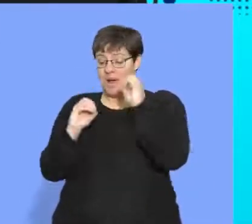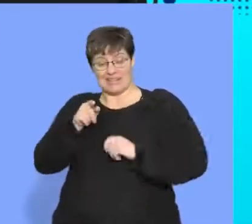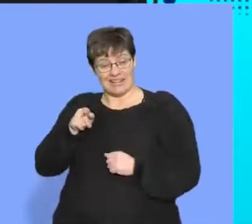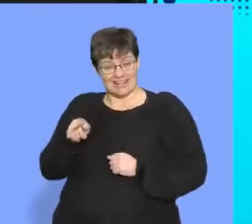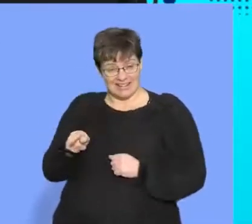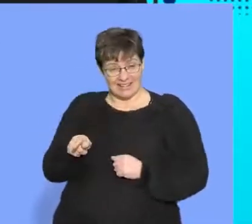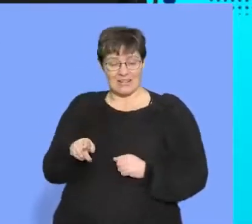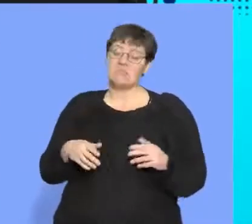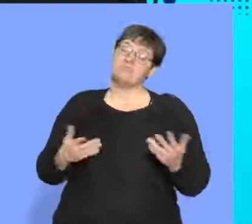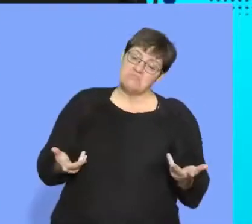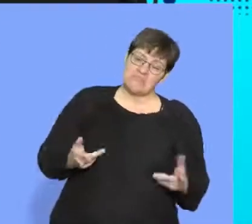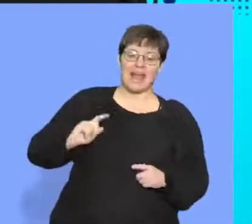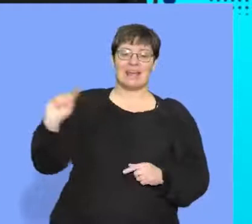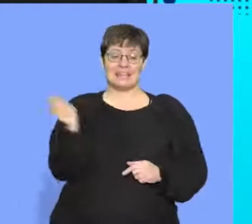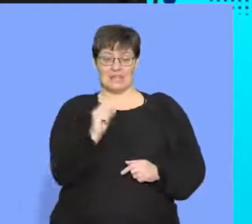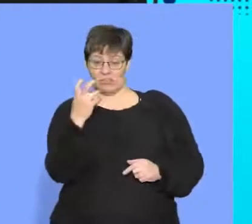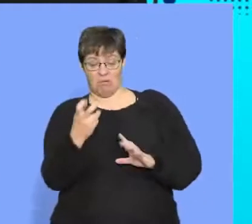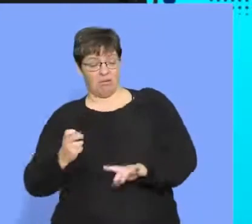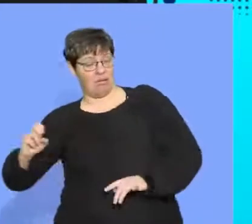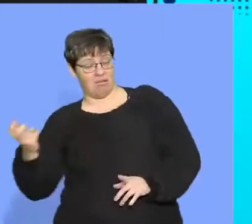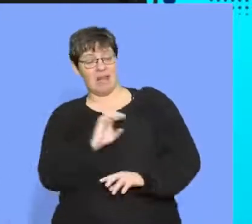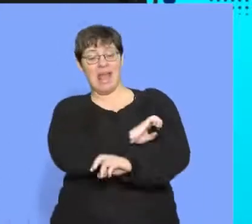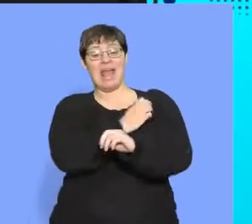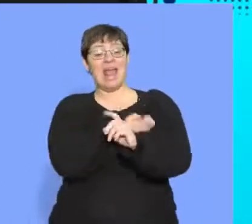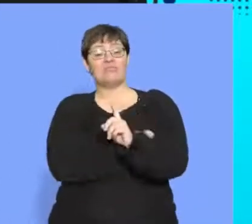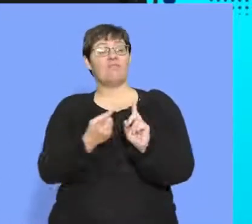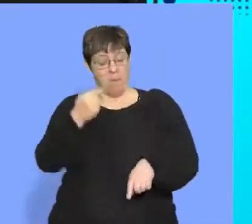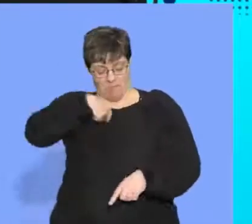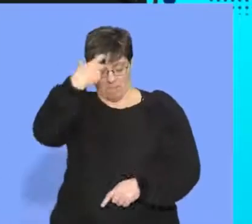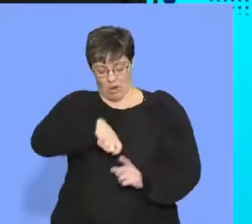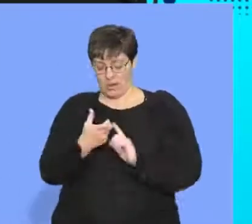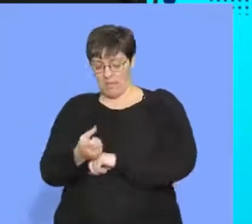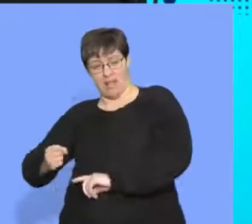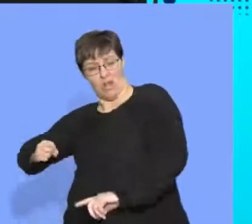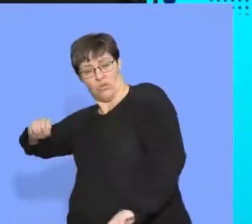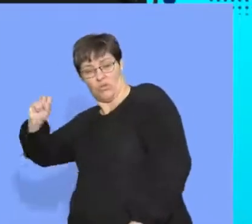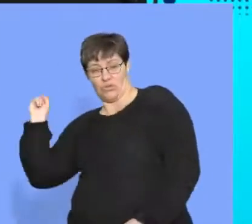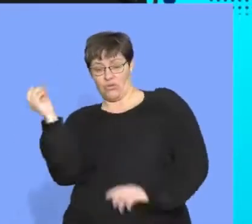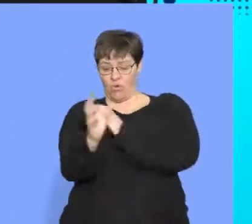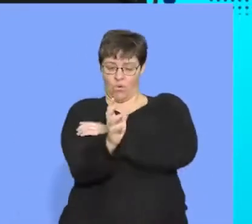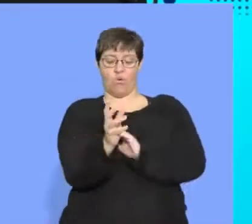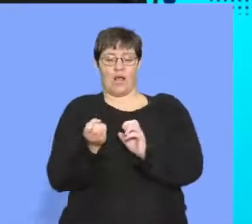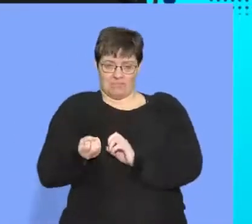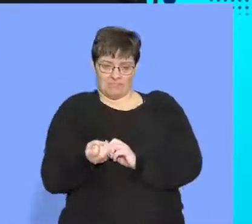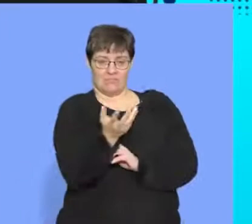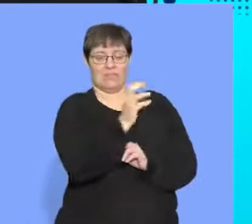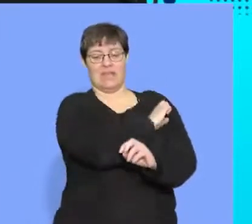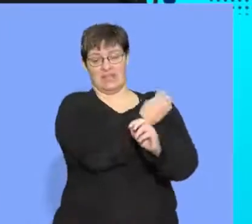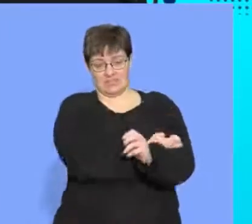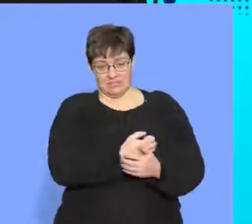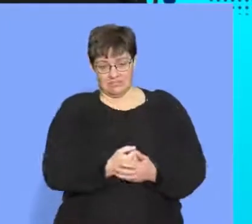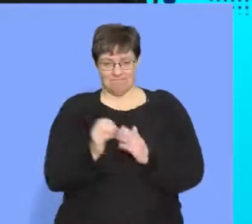particle, like our example with the tennis ball, the energy comes from you, the person who throws it.